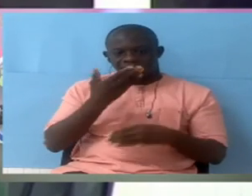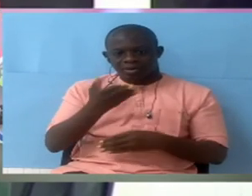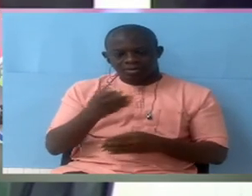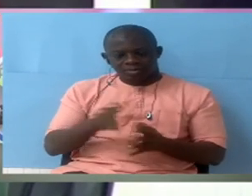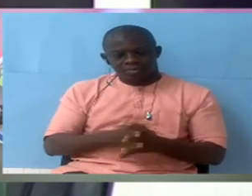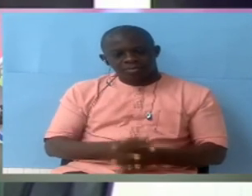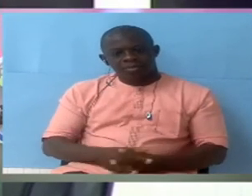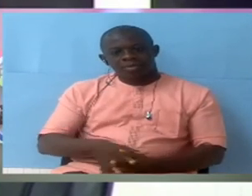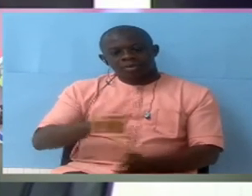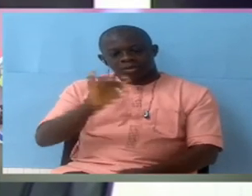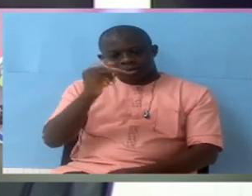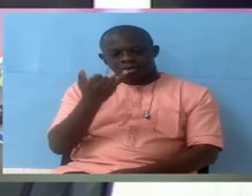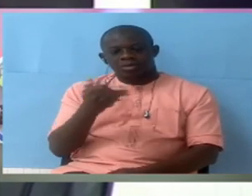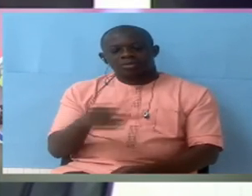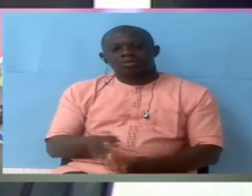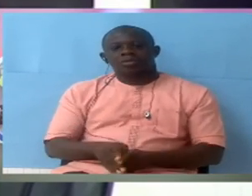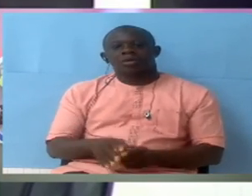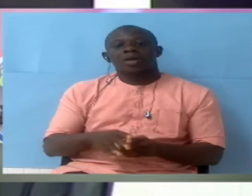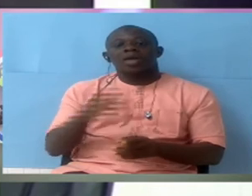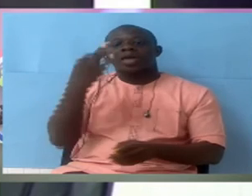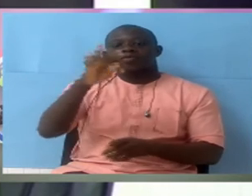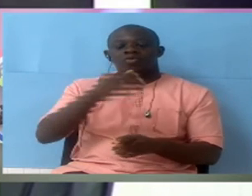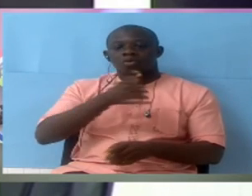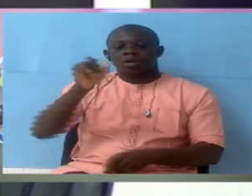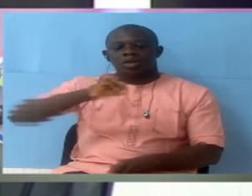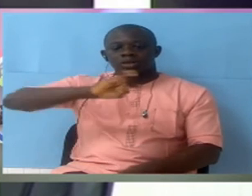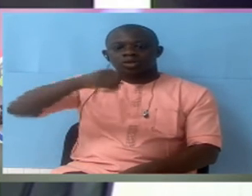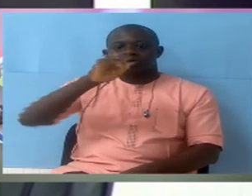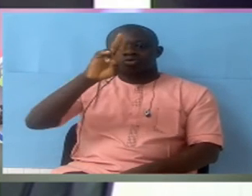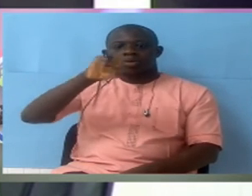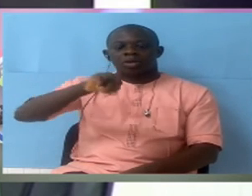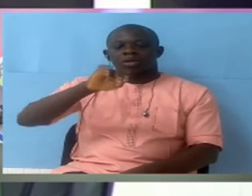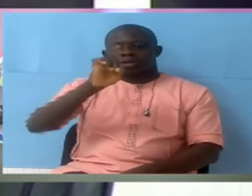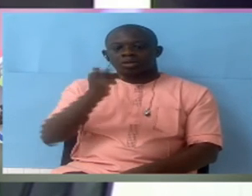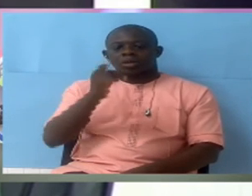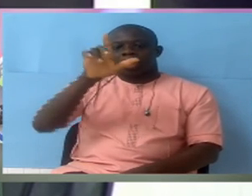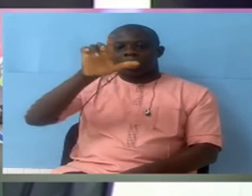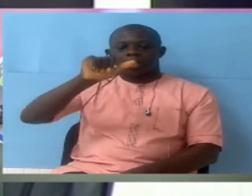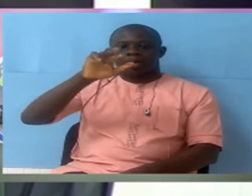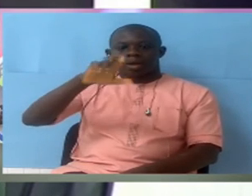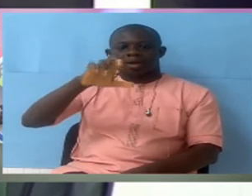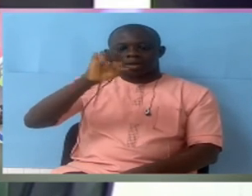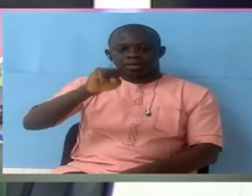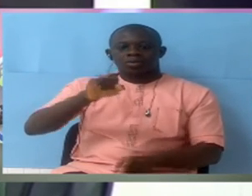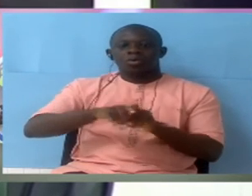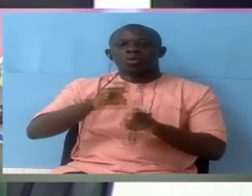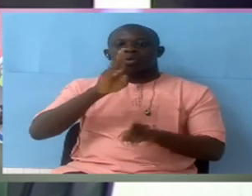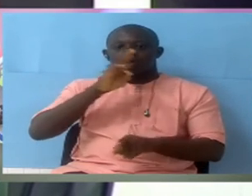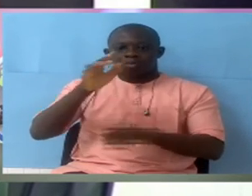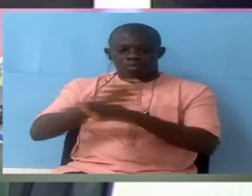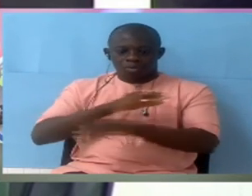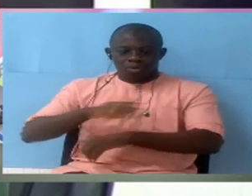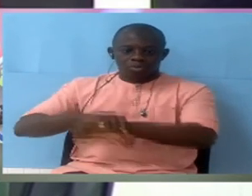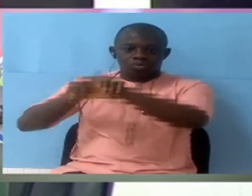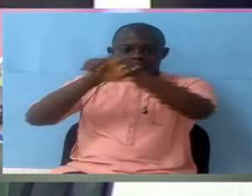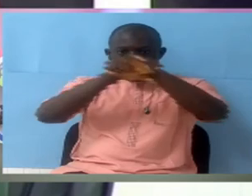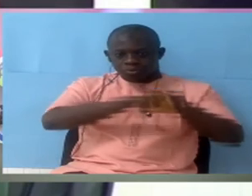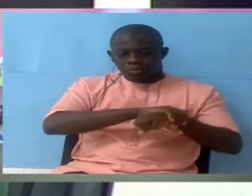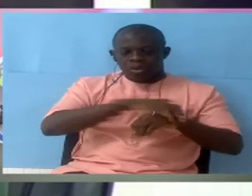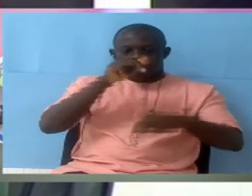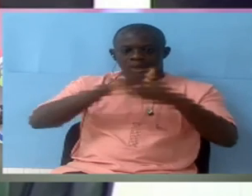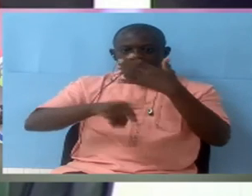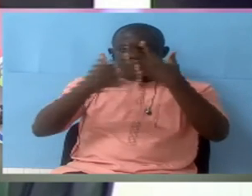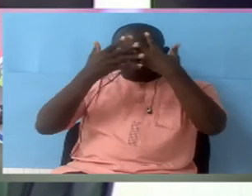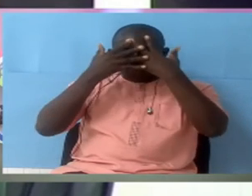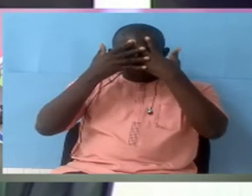ré. Even some of the junglers ñeena ci jungula yi who were brought in prison ñu xamne gannaaw gi indi nañ